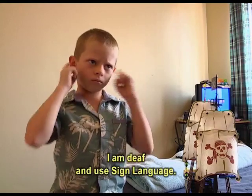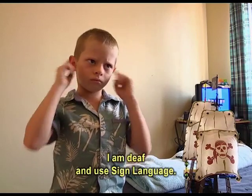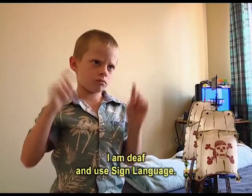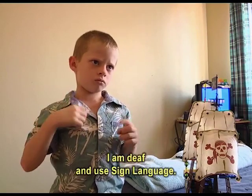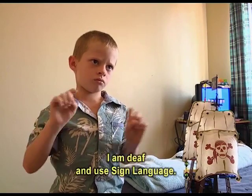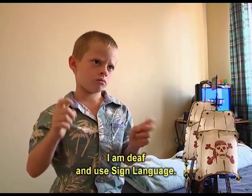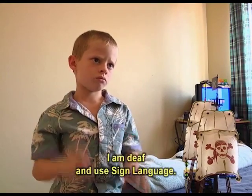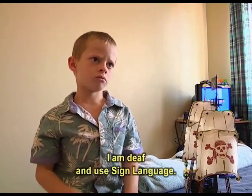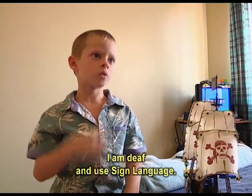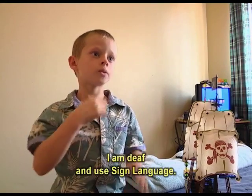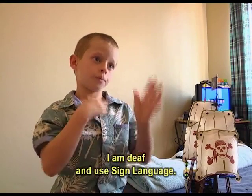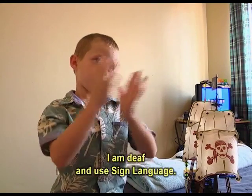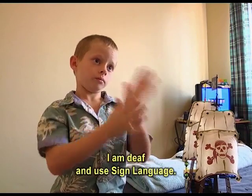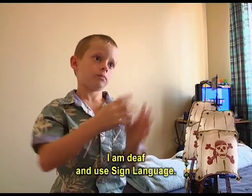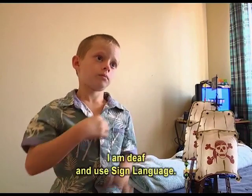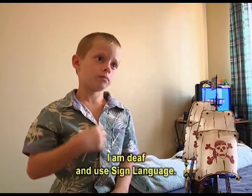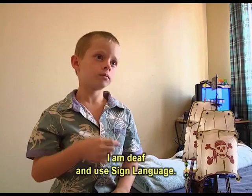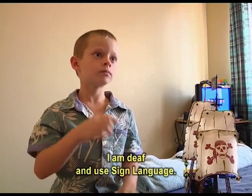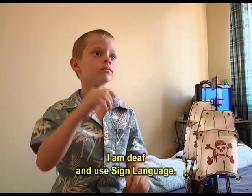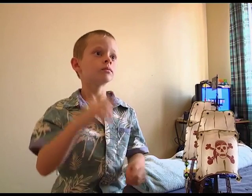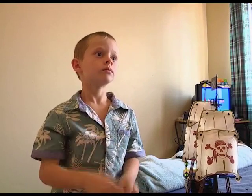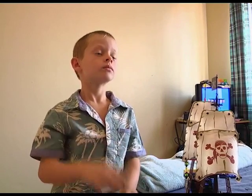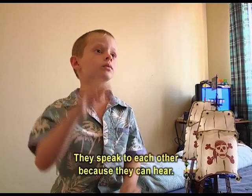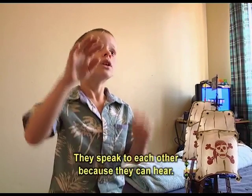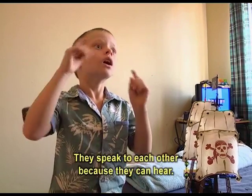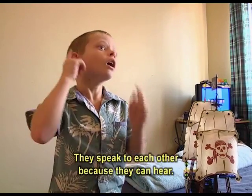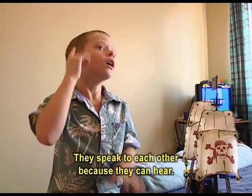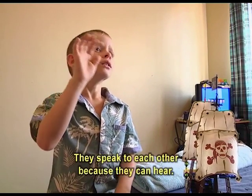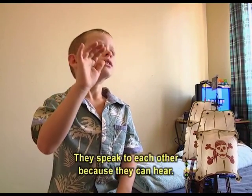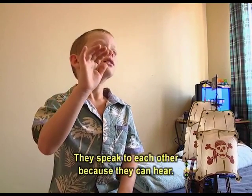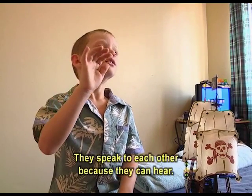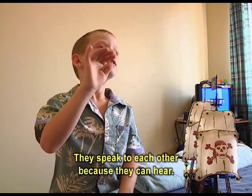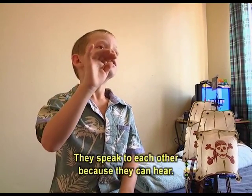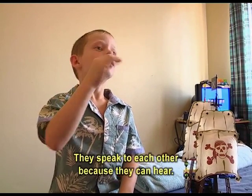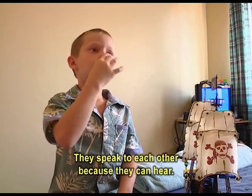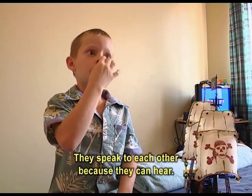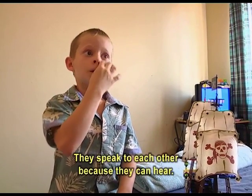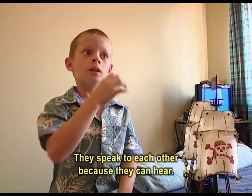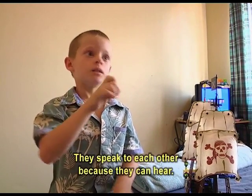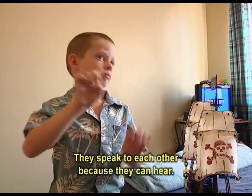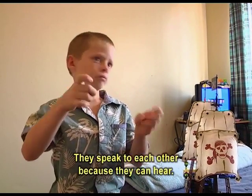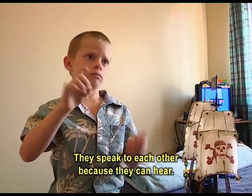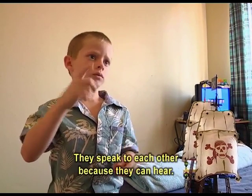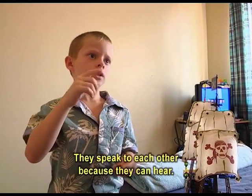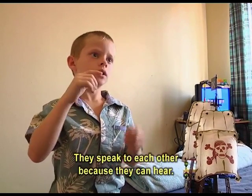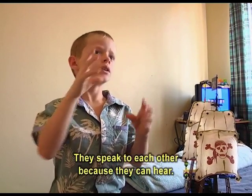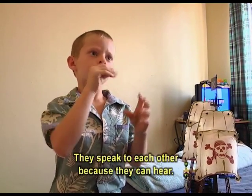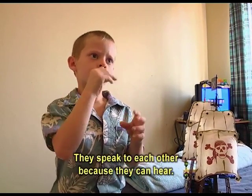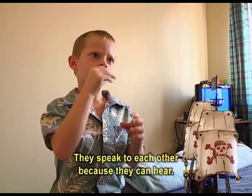I'm deaf and use sign language. They speak to each other because they can